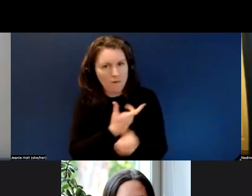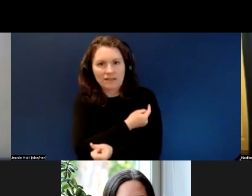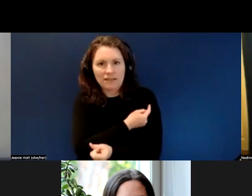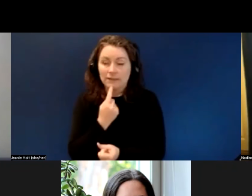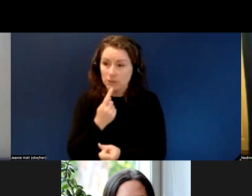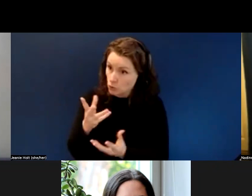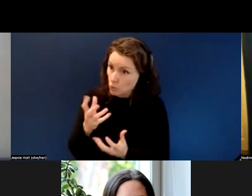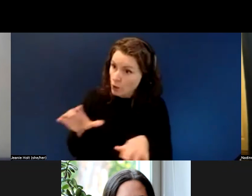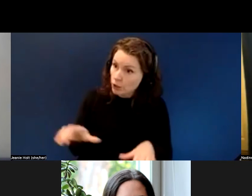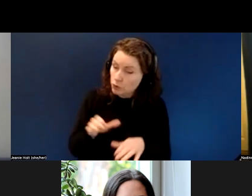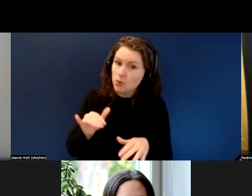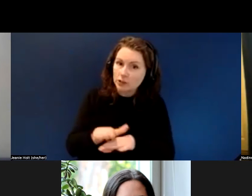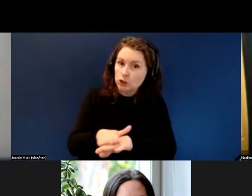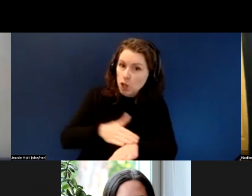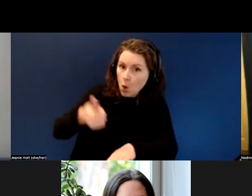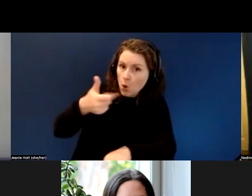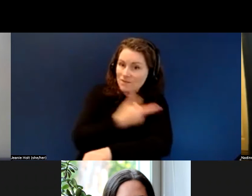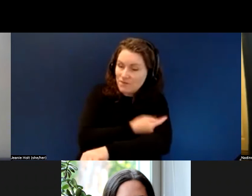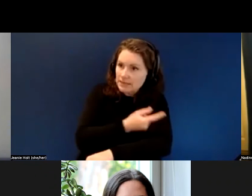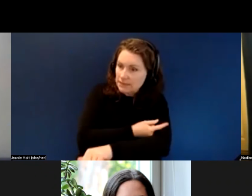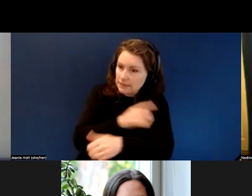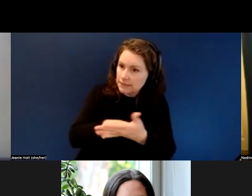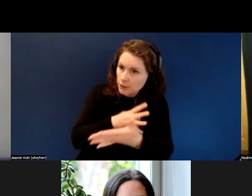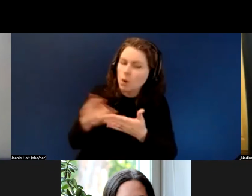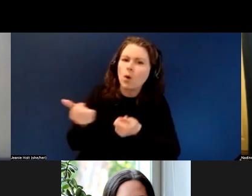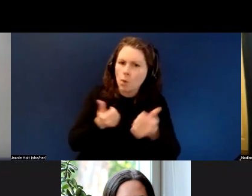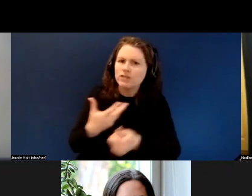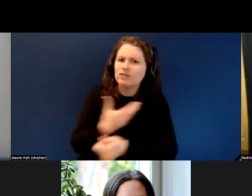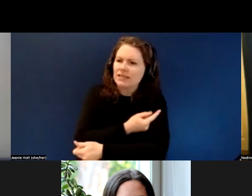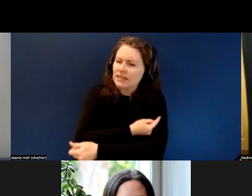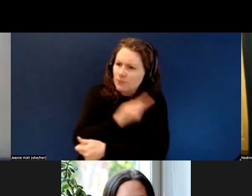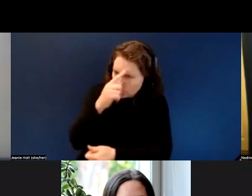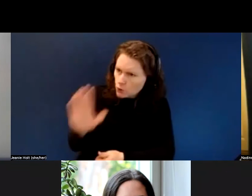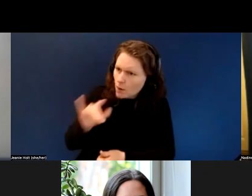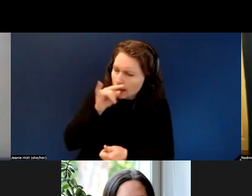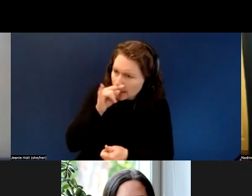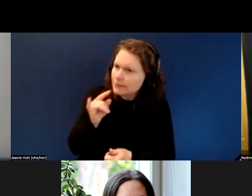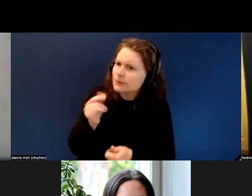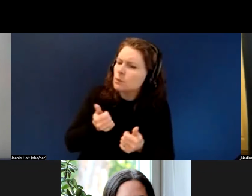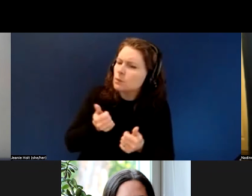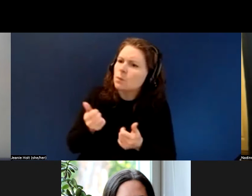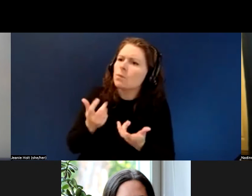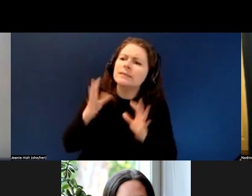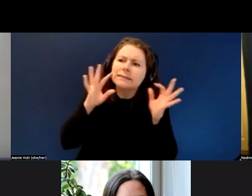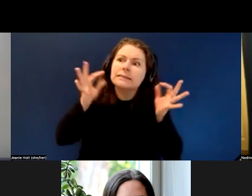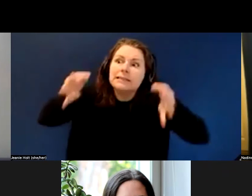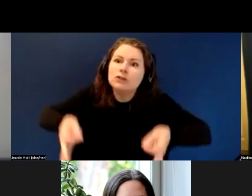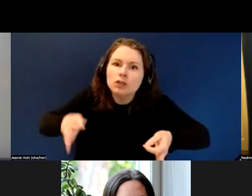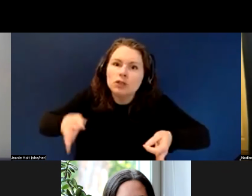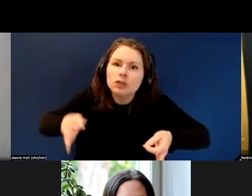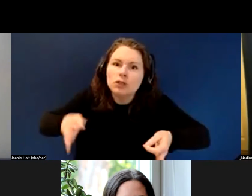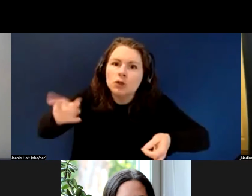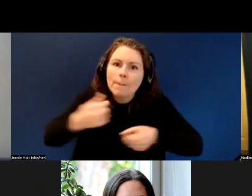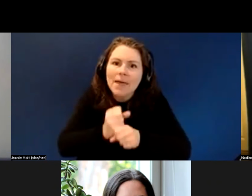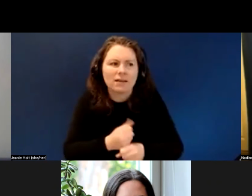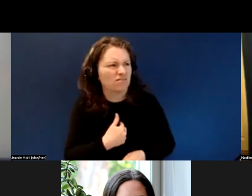do the graduated schedule? Or have you thought about which vaccines you're going to get your kid? Or, what decision are you going to make about this? And for